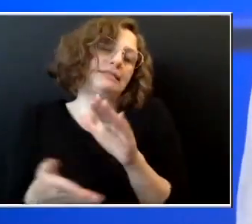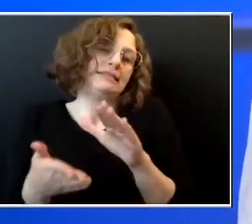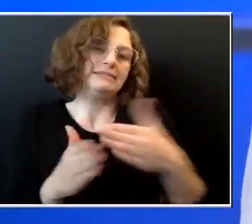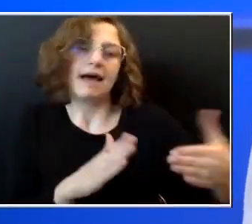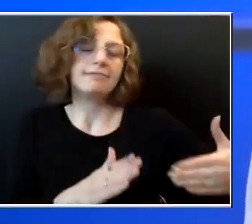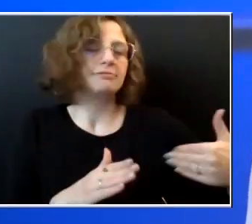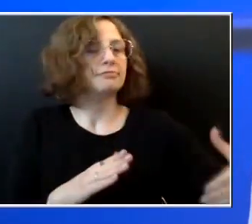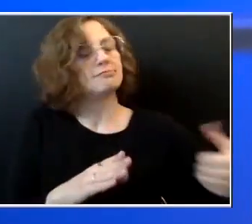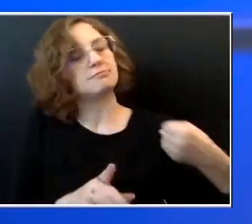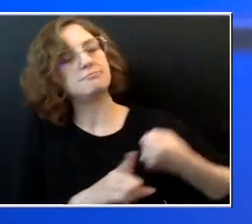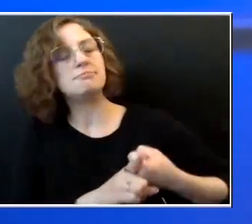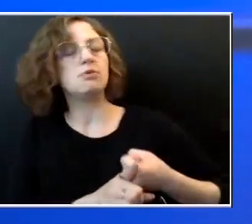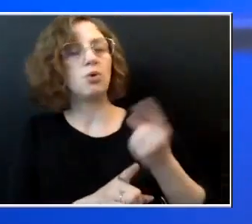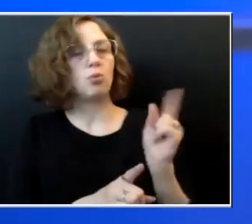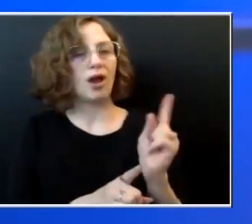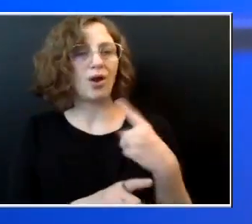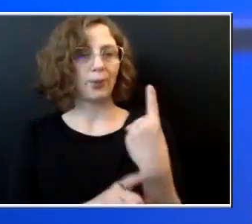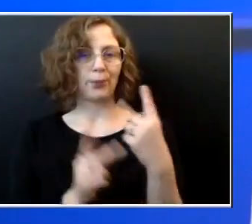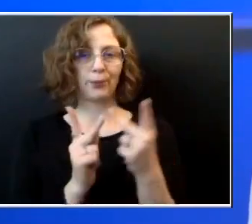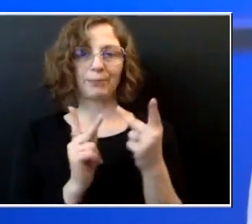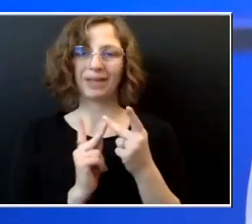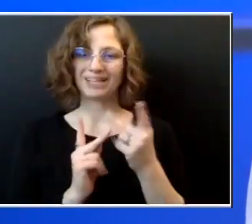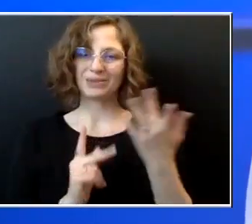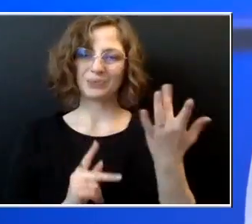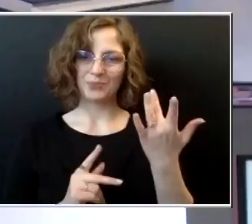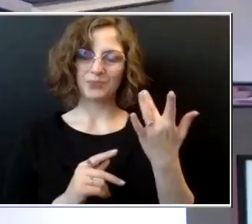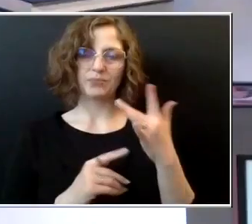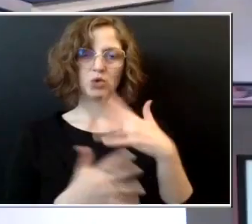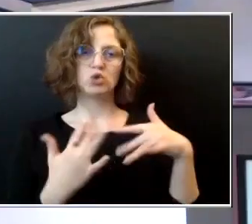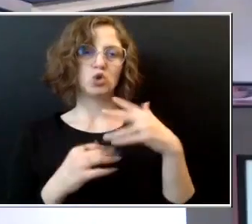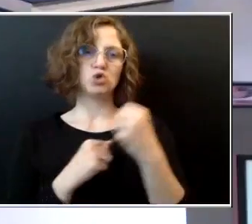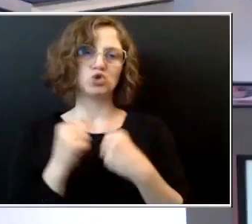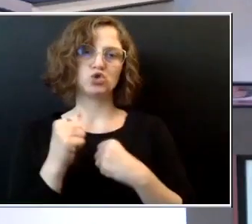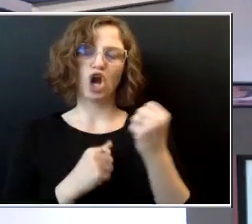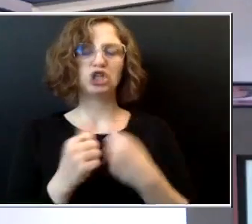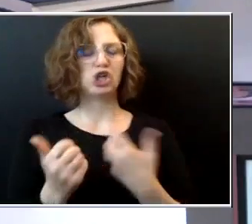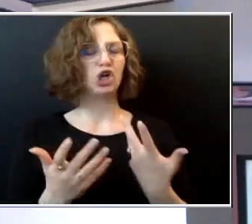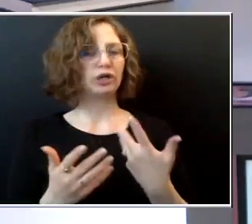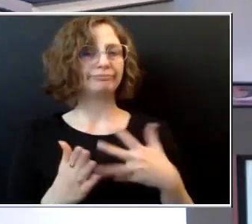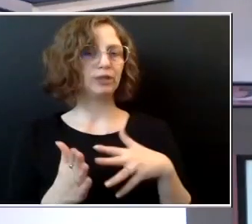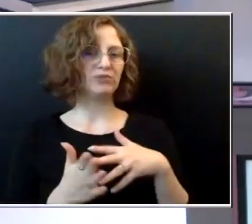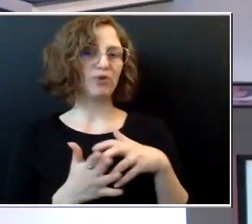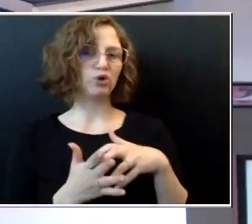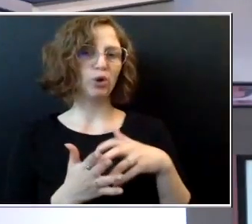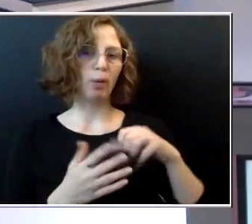that was vulnerable in that way. And that was, there's nothing really